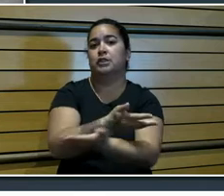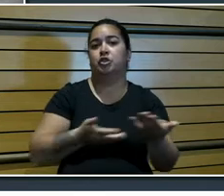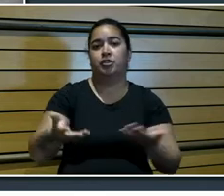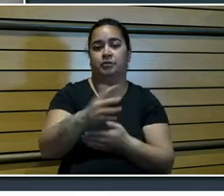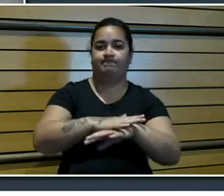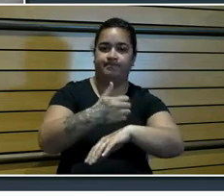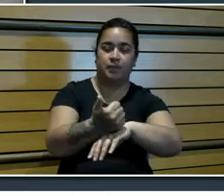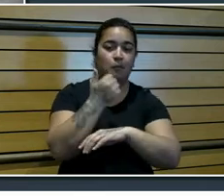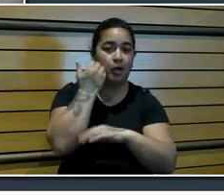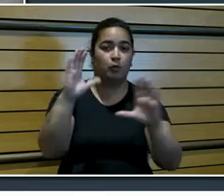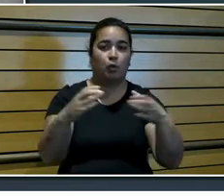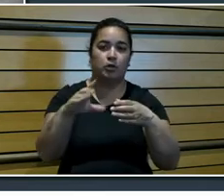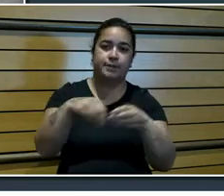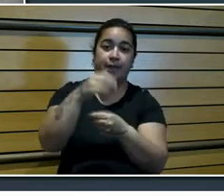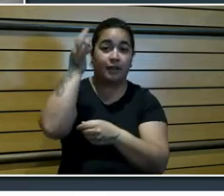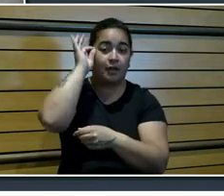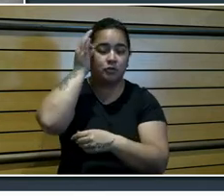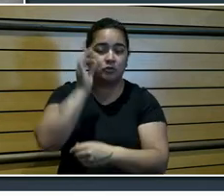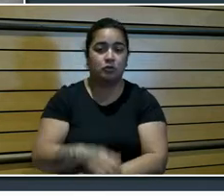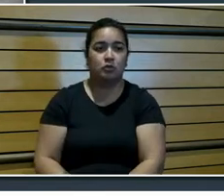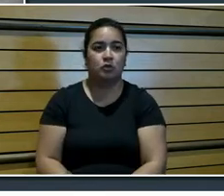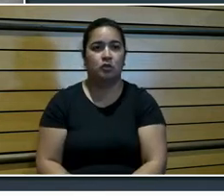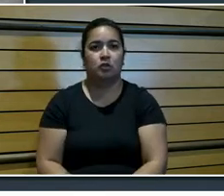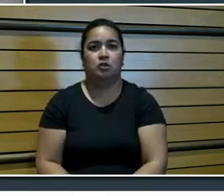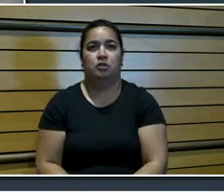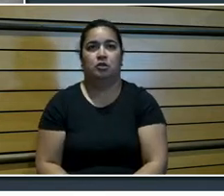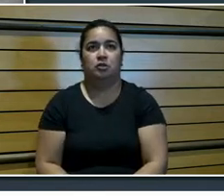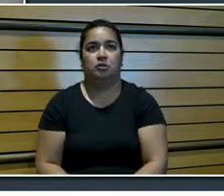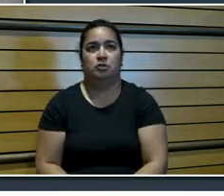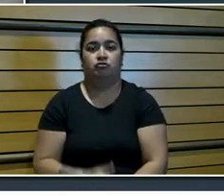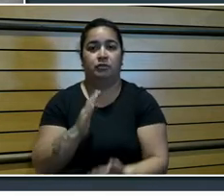council. As a final thought, we only need to look at the recent